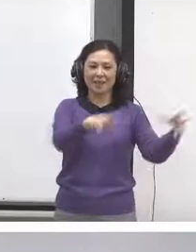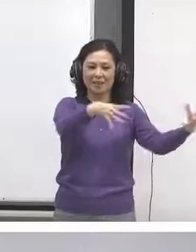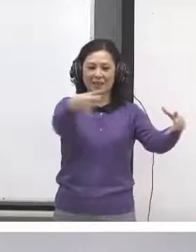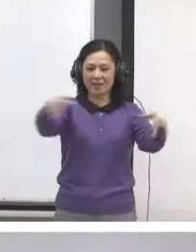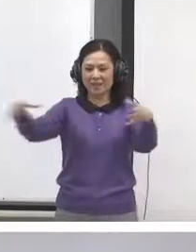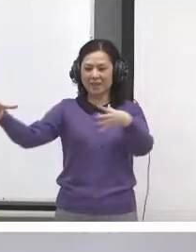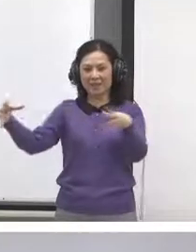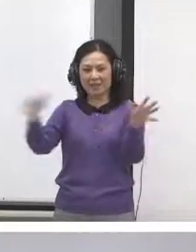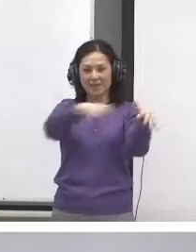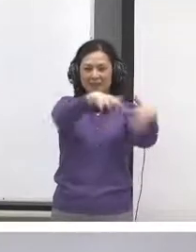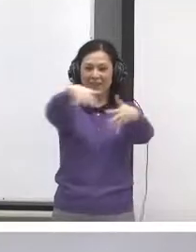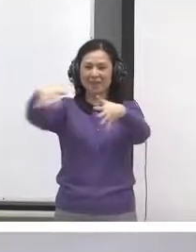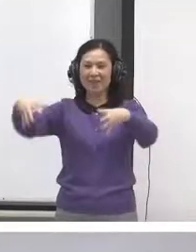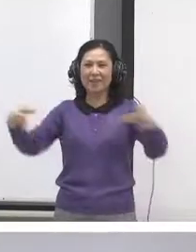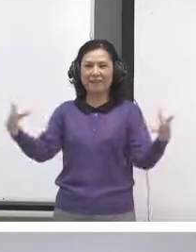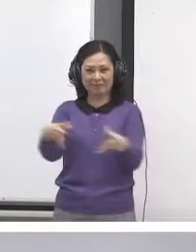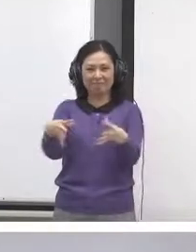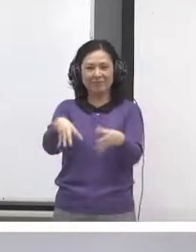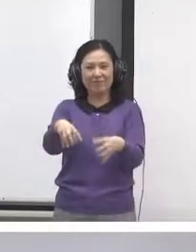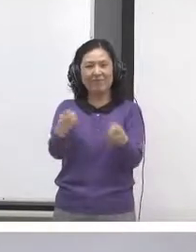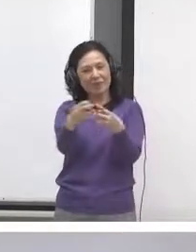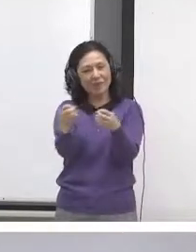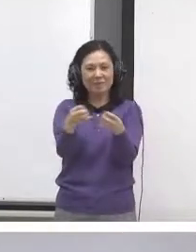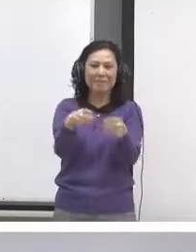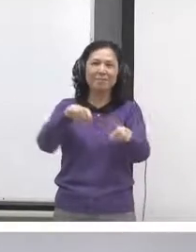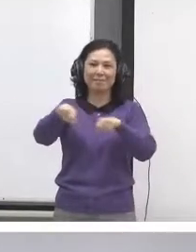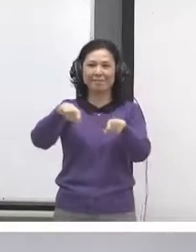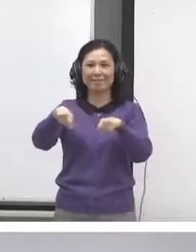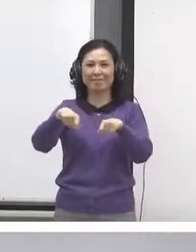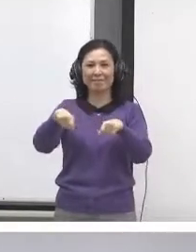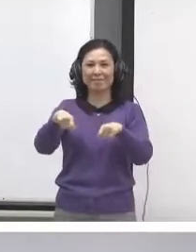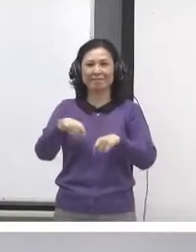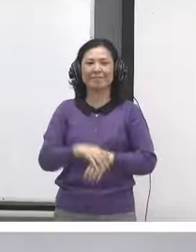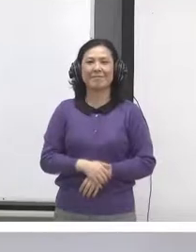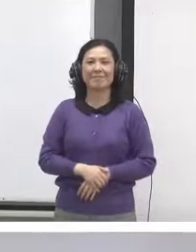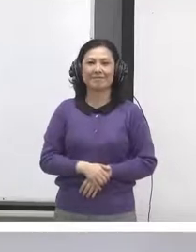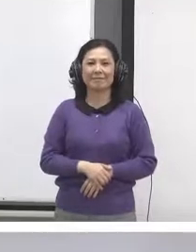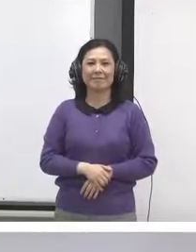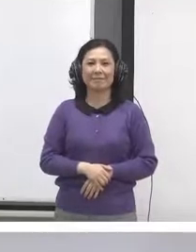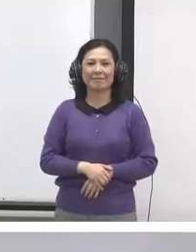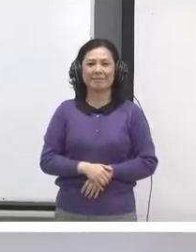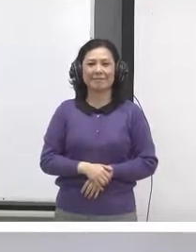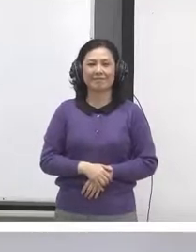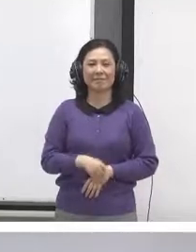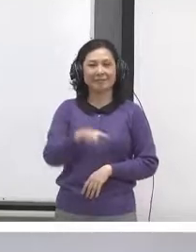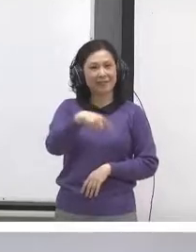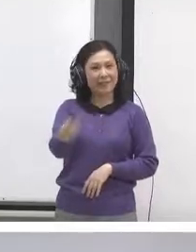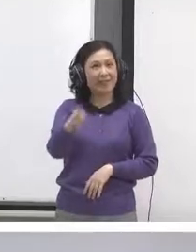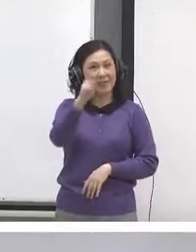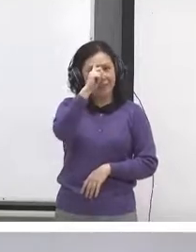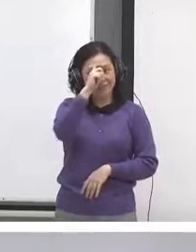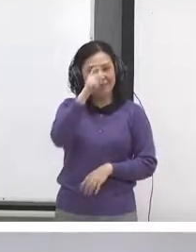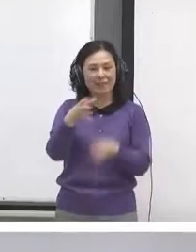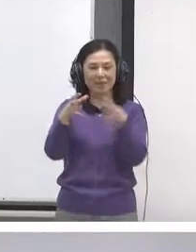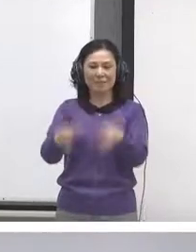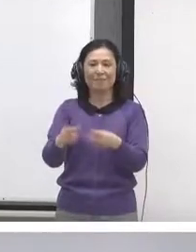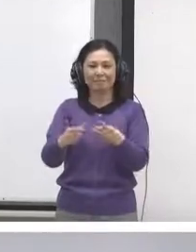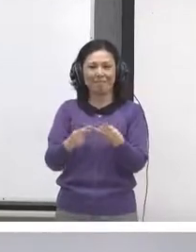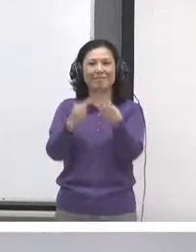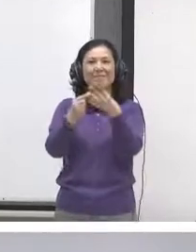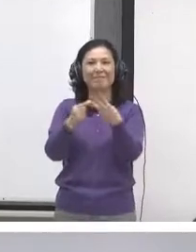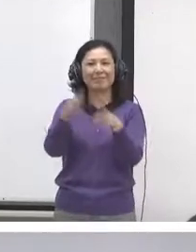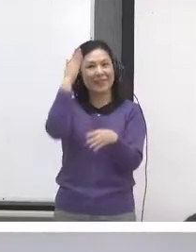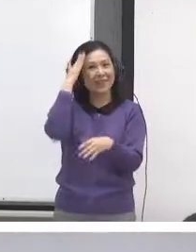project together. So we want to have another one, the third hackathon, the third meet and